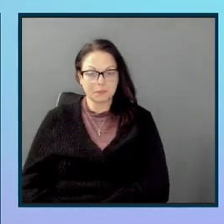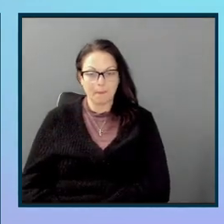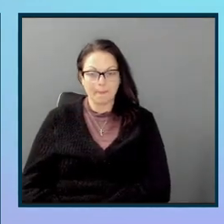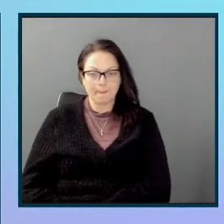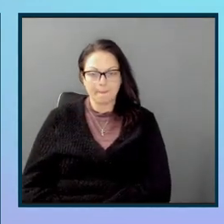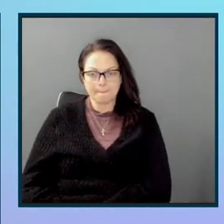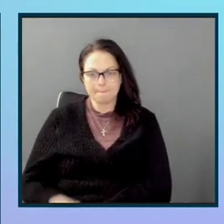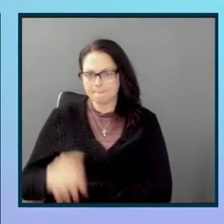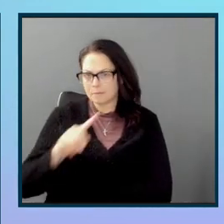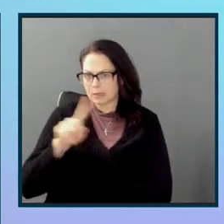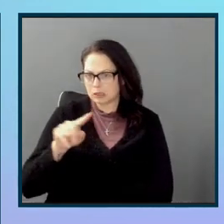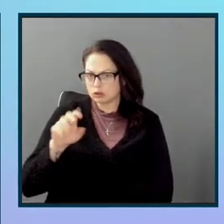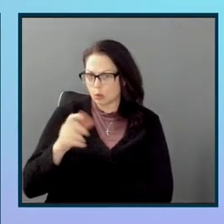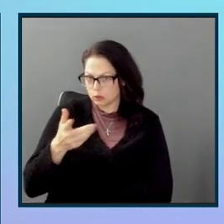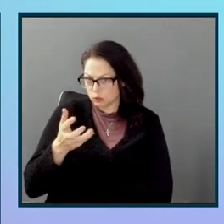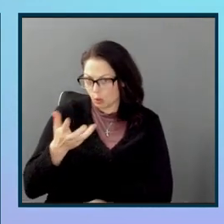Jenny, do you want to take that or should I answer?